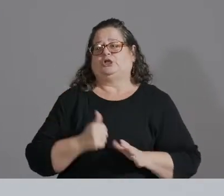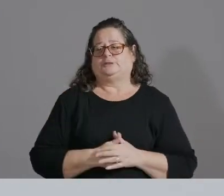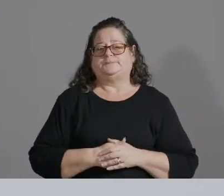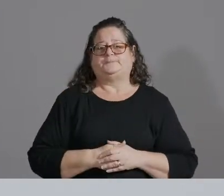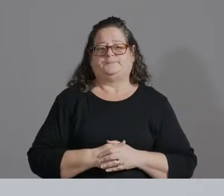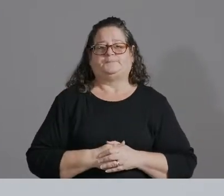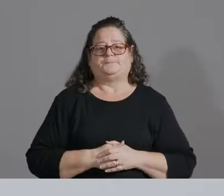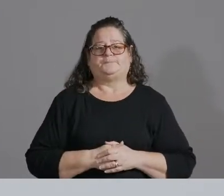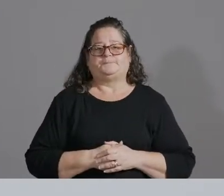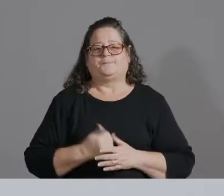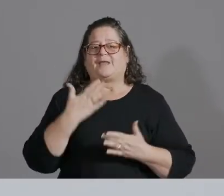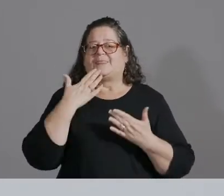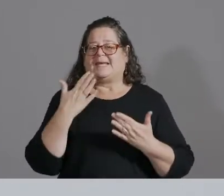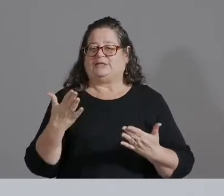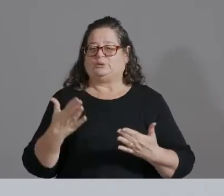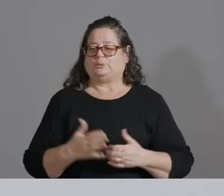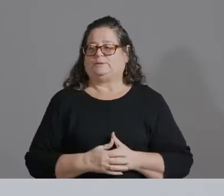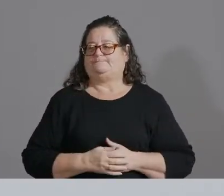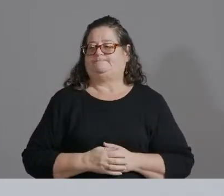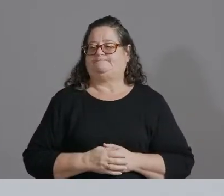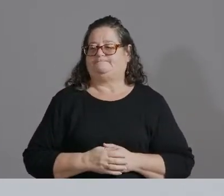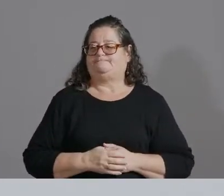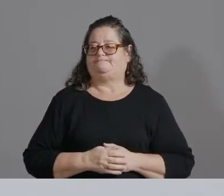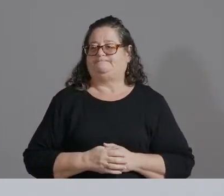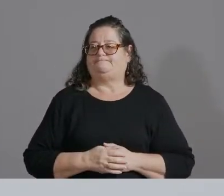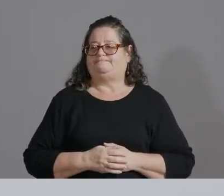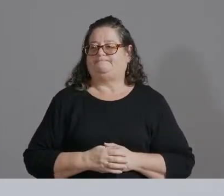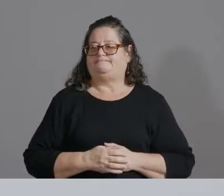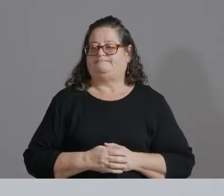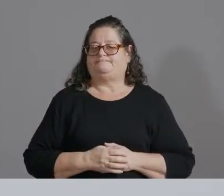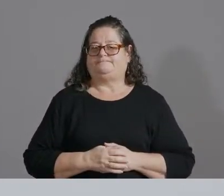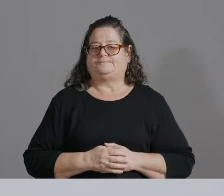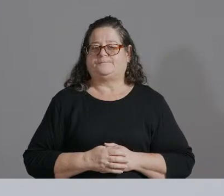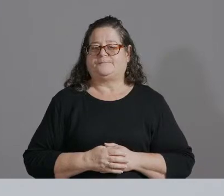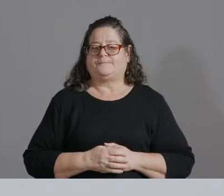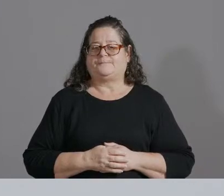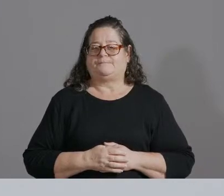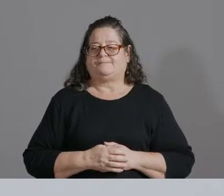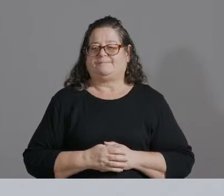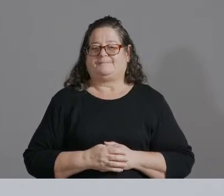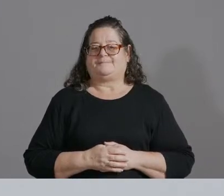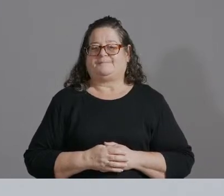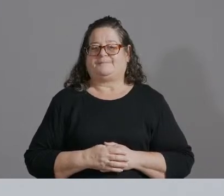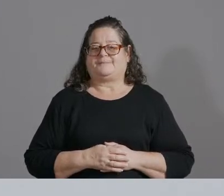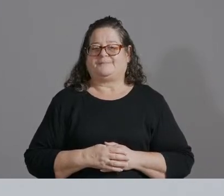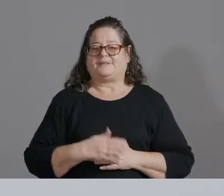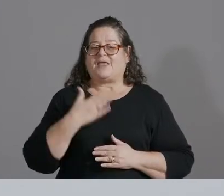Thank you. Thank you. Okay, thank you, Dr. Christ, and thanks everyone for participating. Thank you.